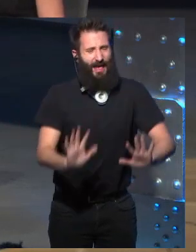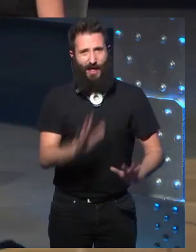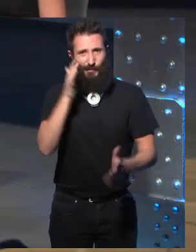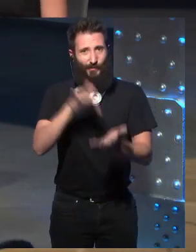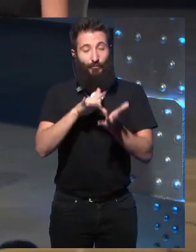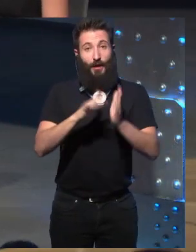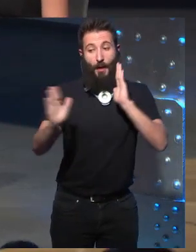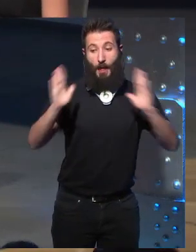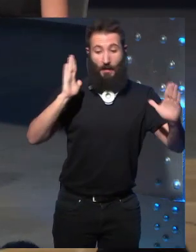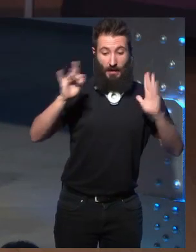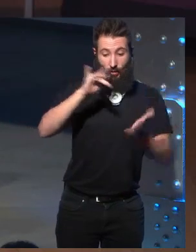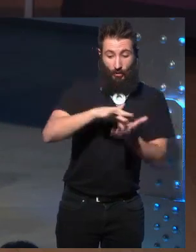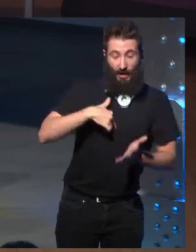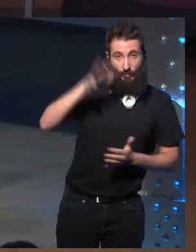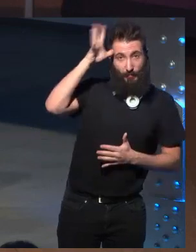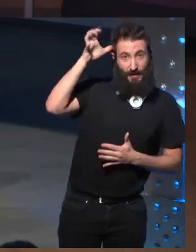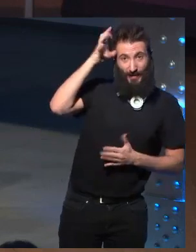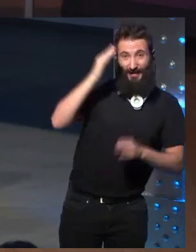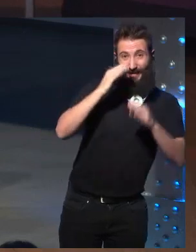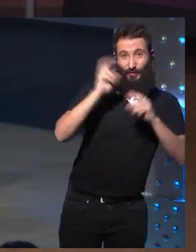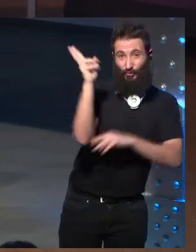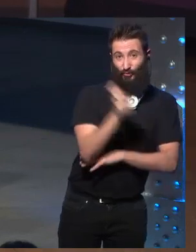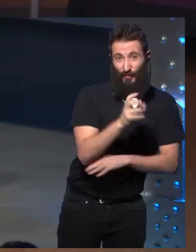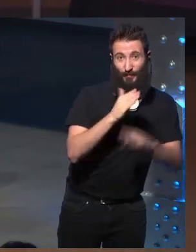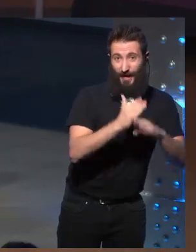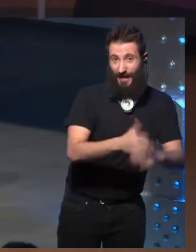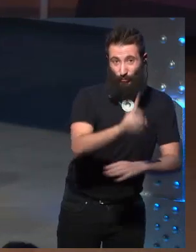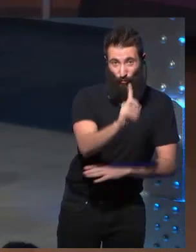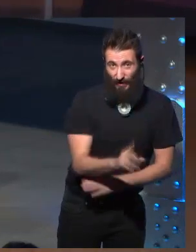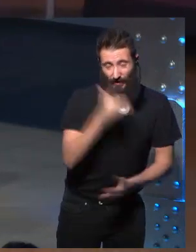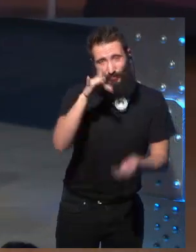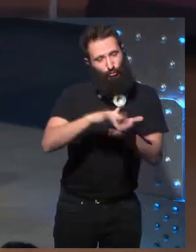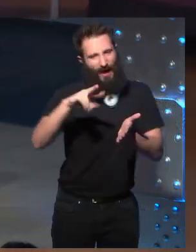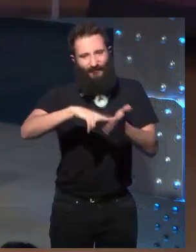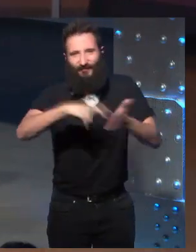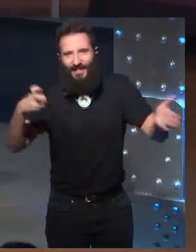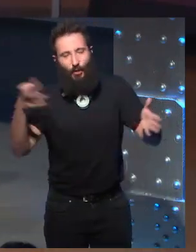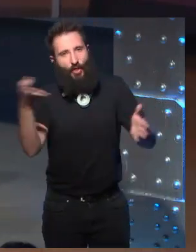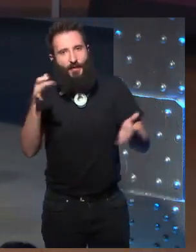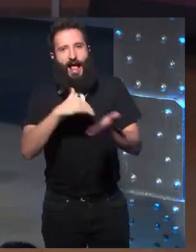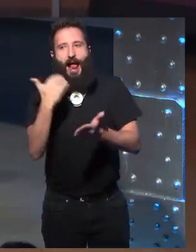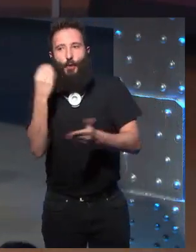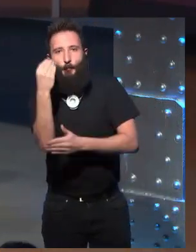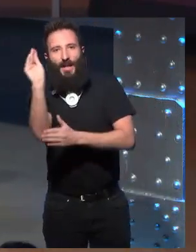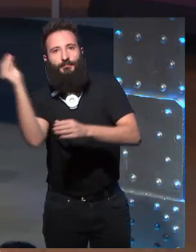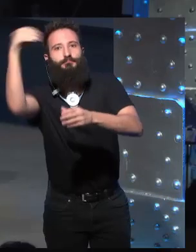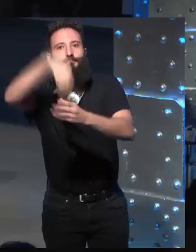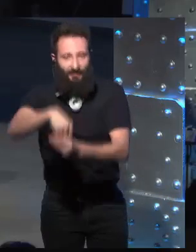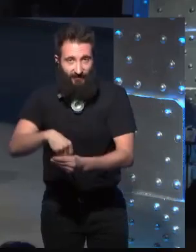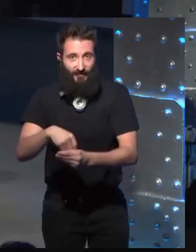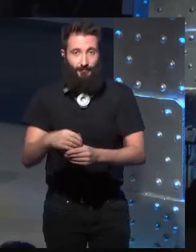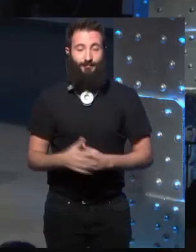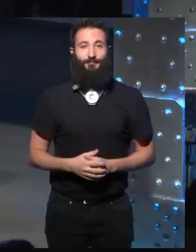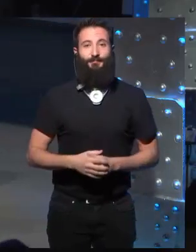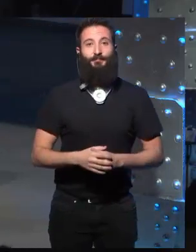but at this moment when our senses don't really explain things, a physicist needs something more, right? He needs